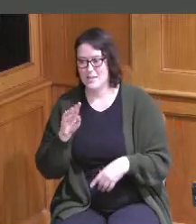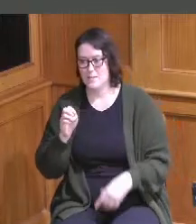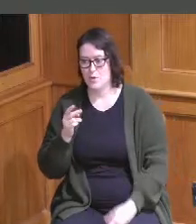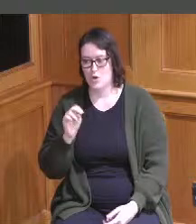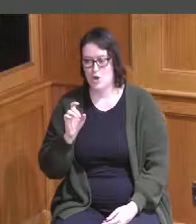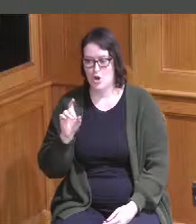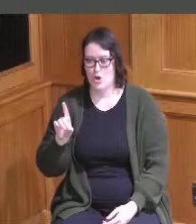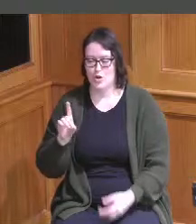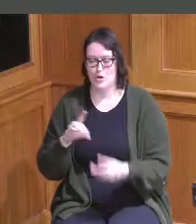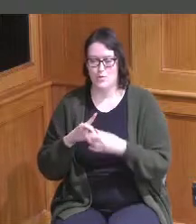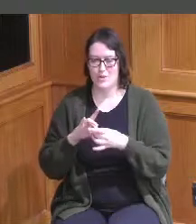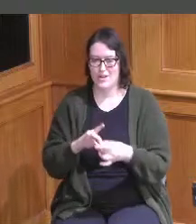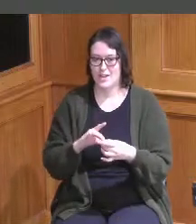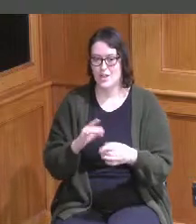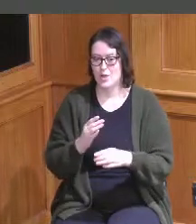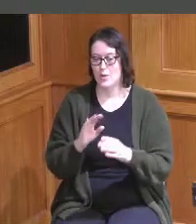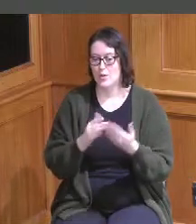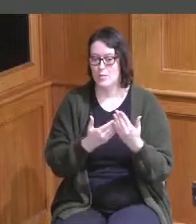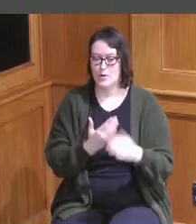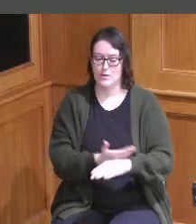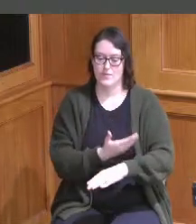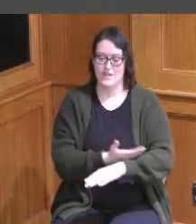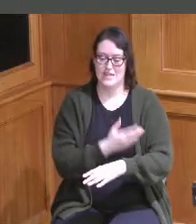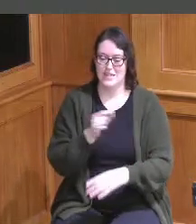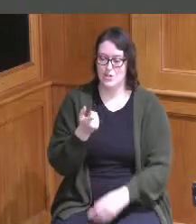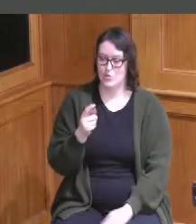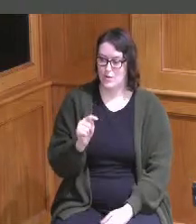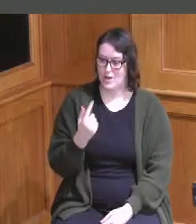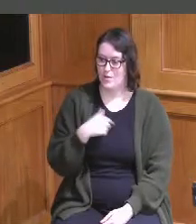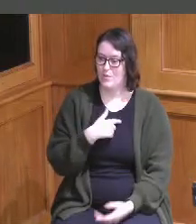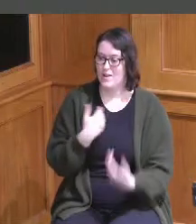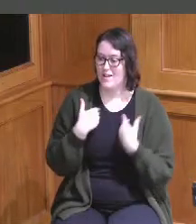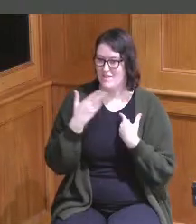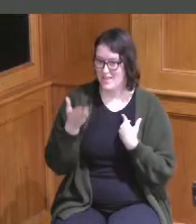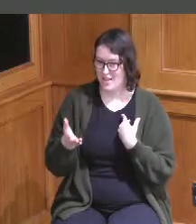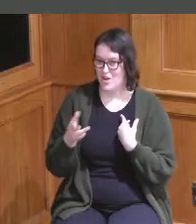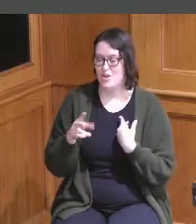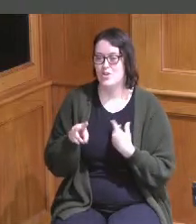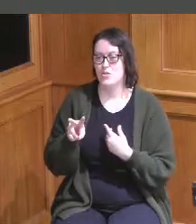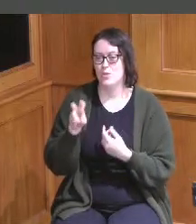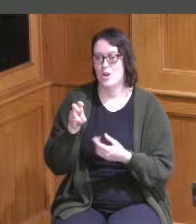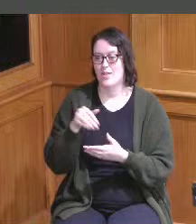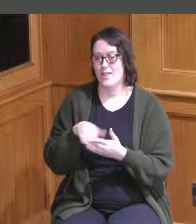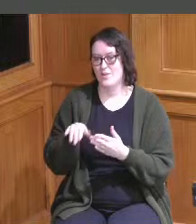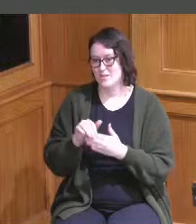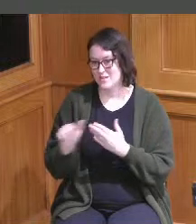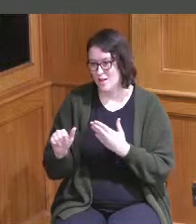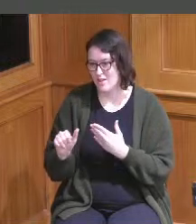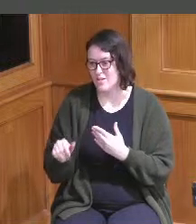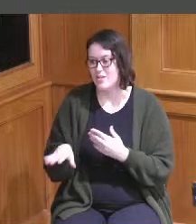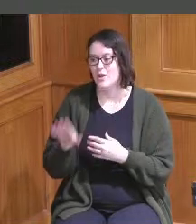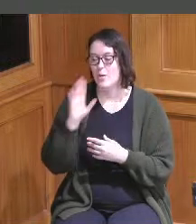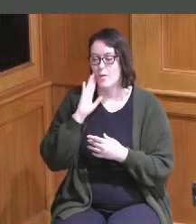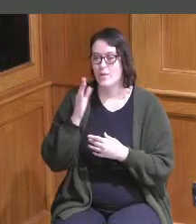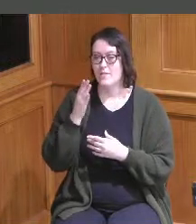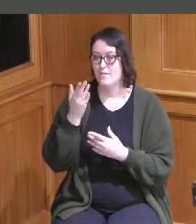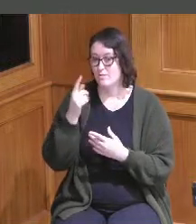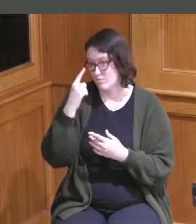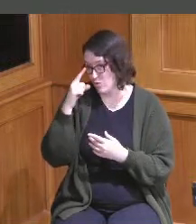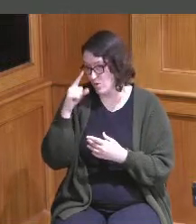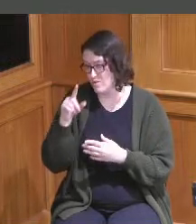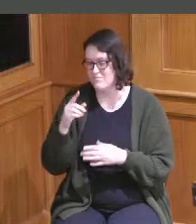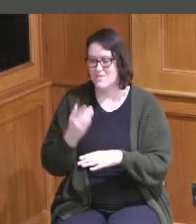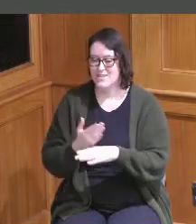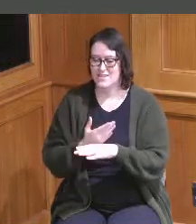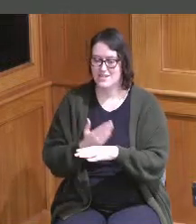This relates to the Community Revitalization Grant that we have in St. Bernard. This is $200,000. This is for redevelopment